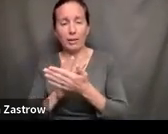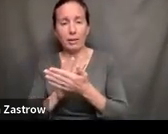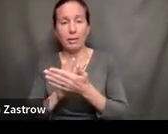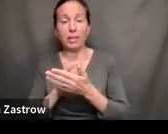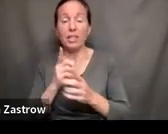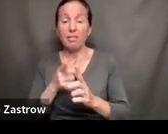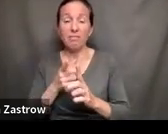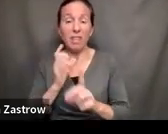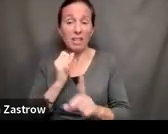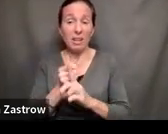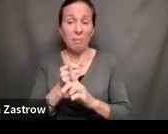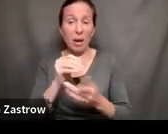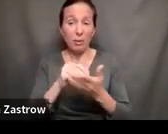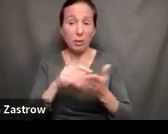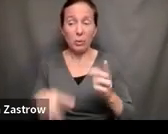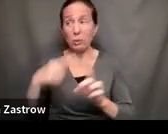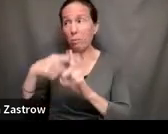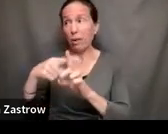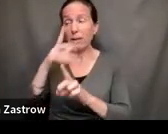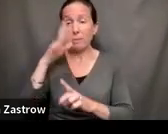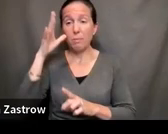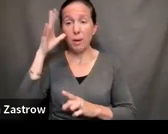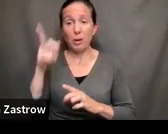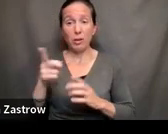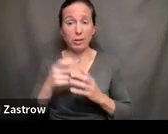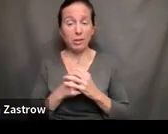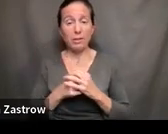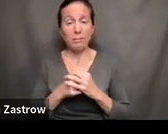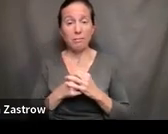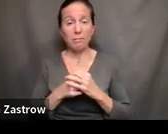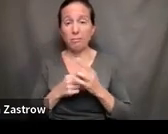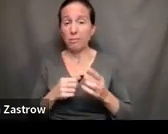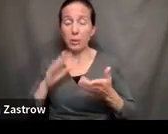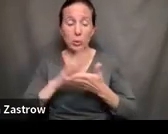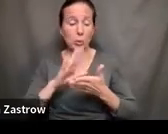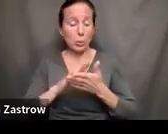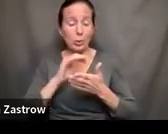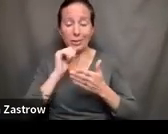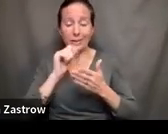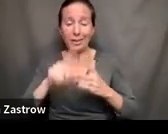to the child and the parents. They also weren't implementing like they should have been, but